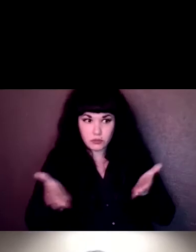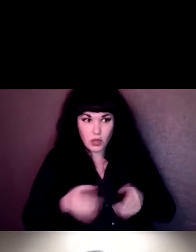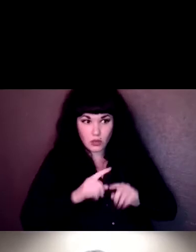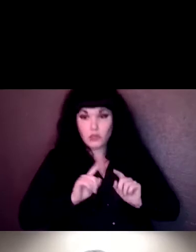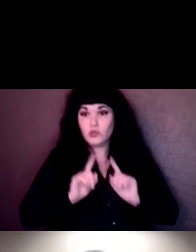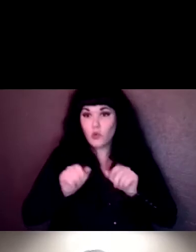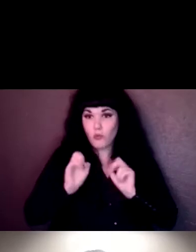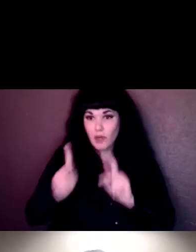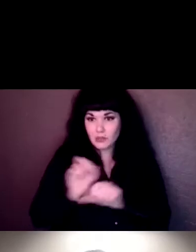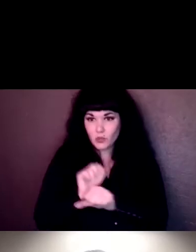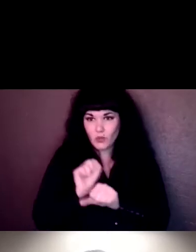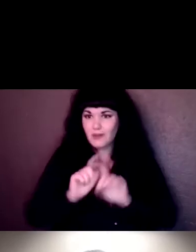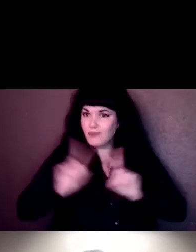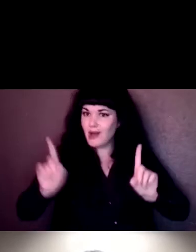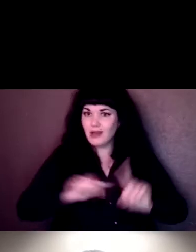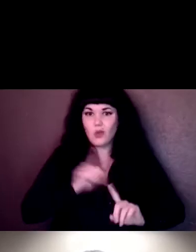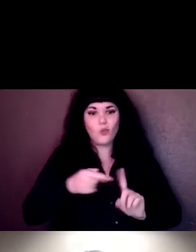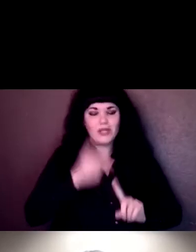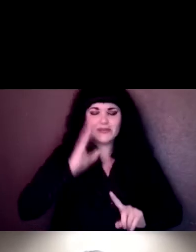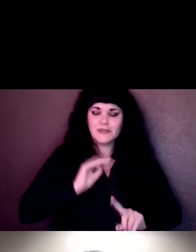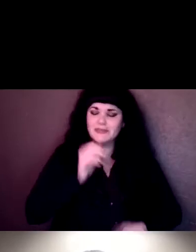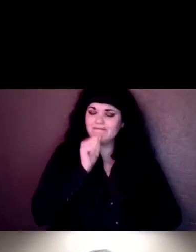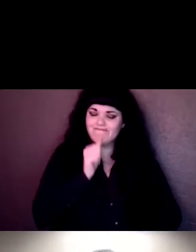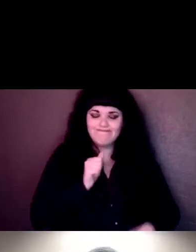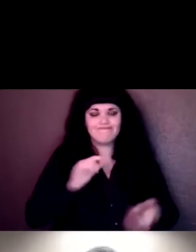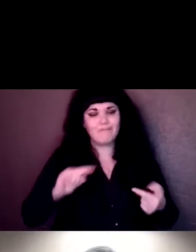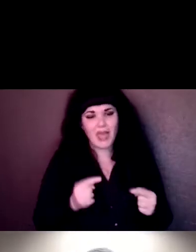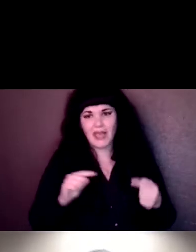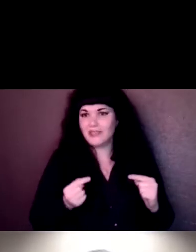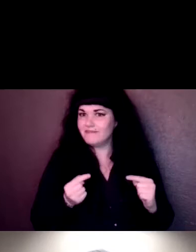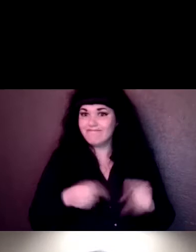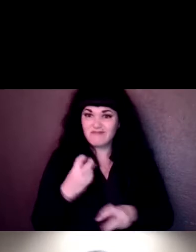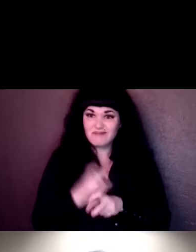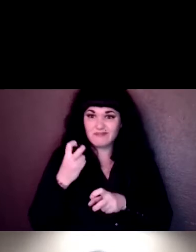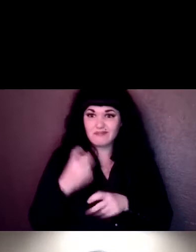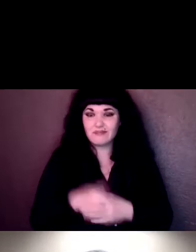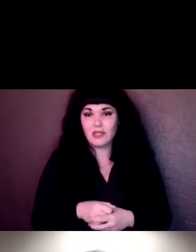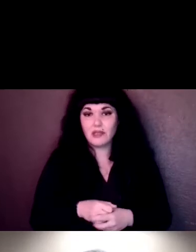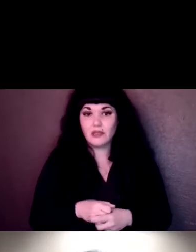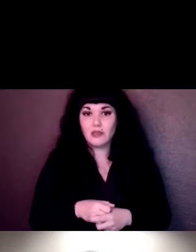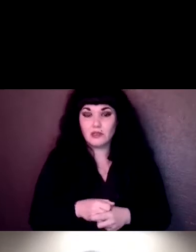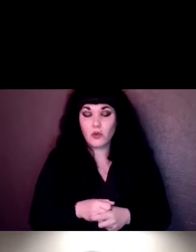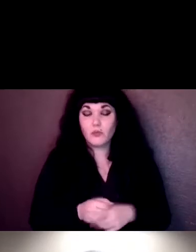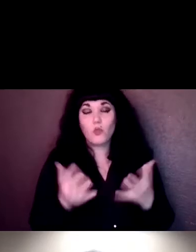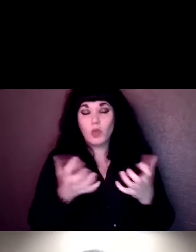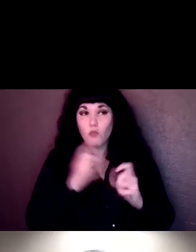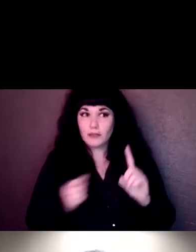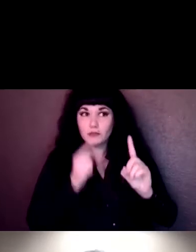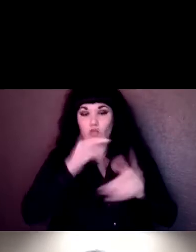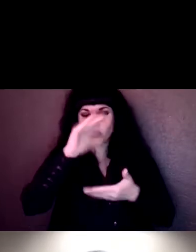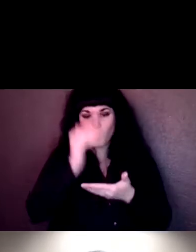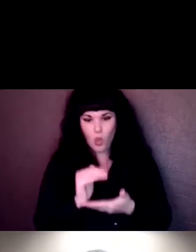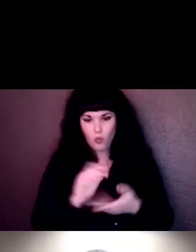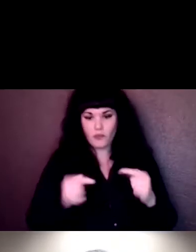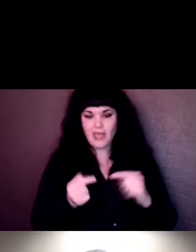an easy task. So what you want to do is, the ideal thing is to be able to lower pain to at least a 3. That would be